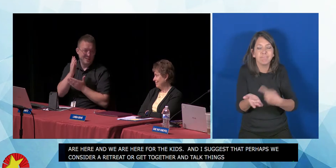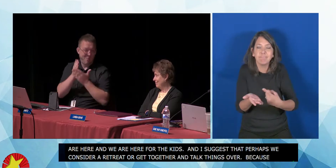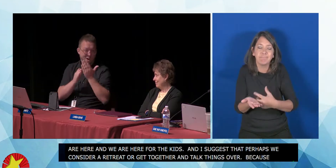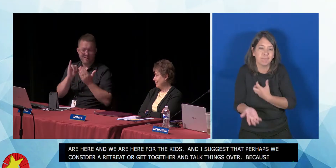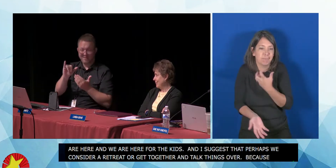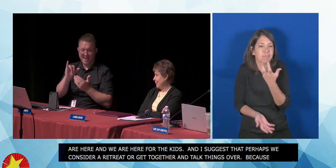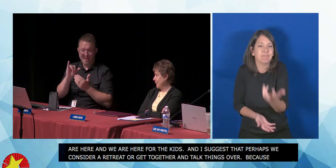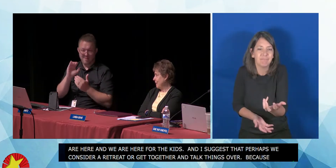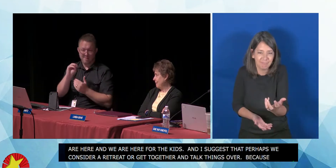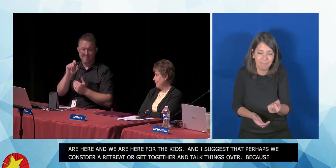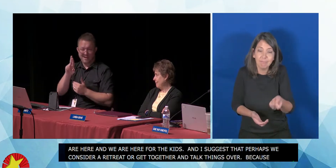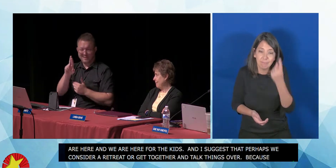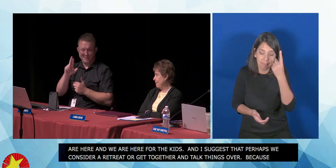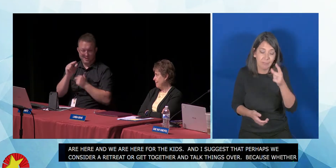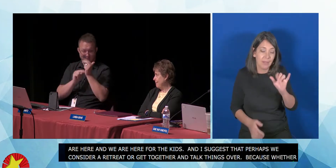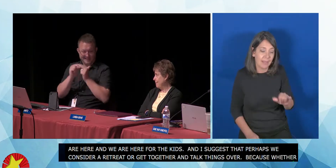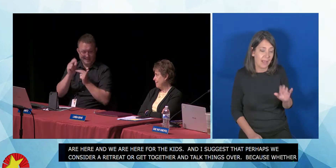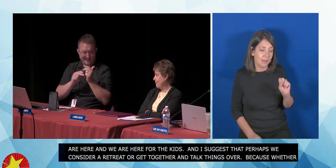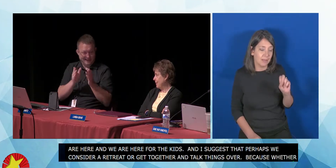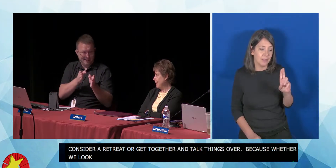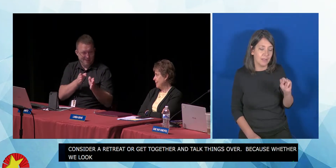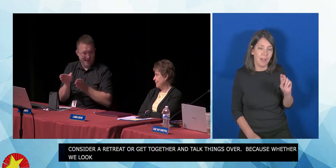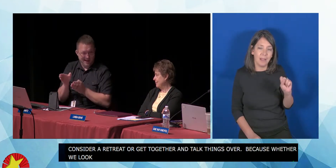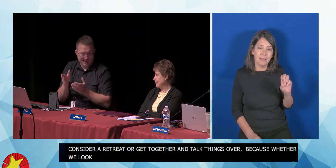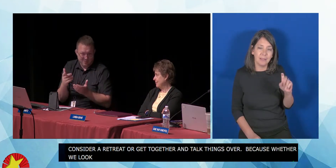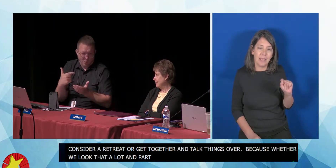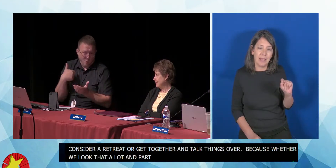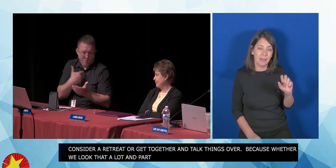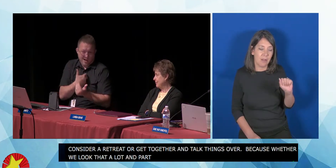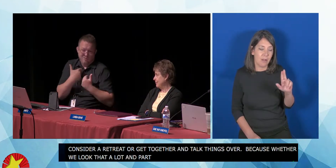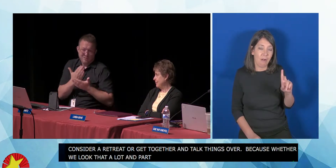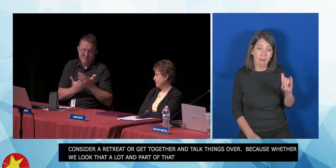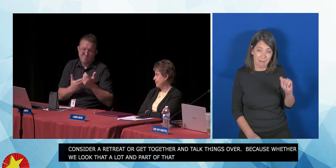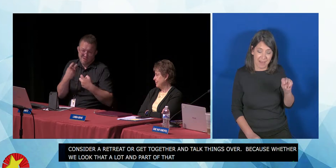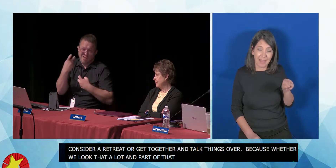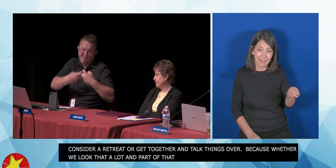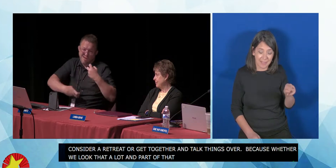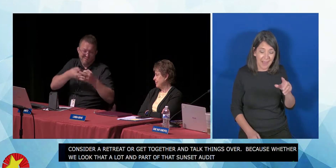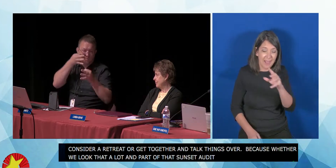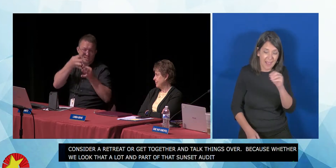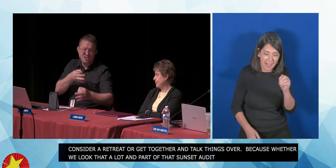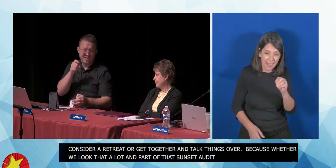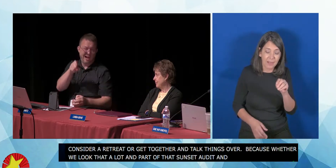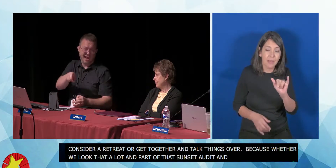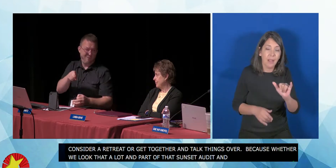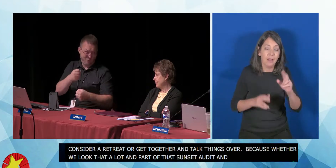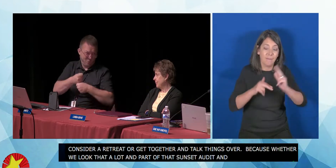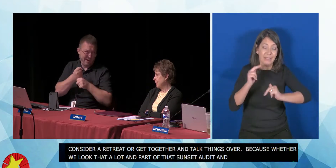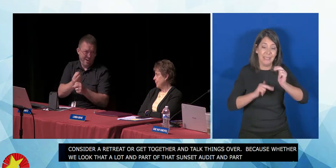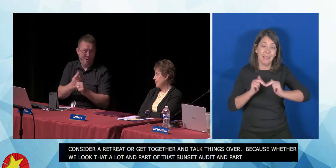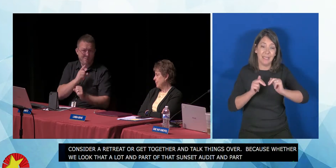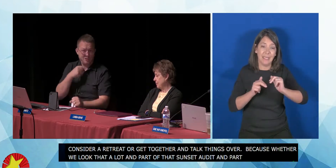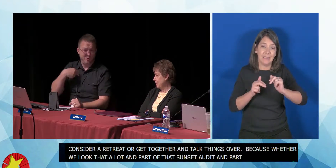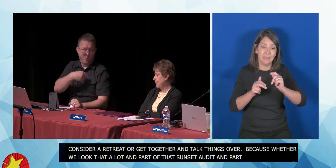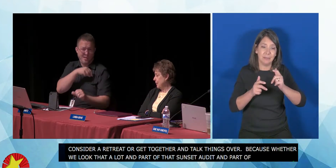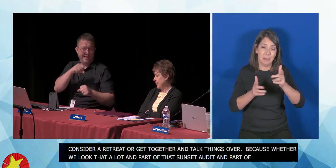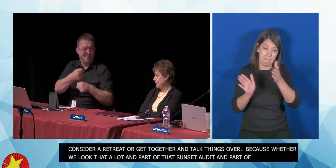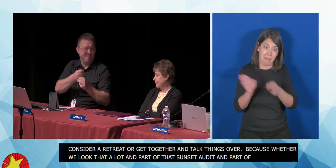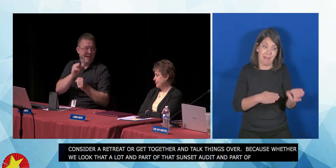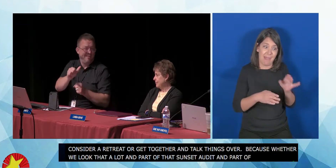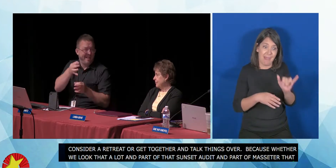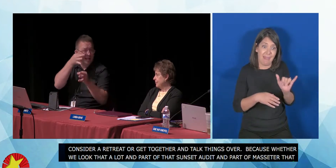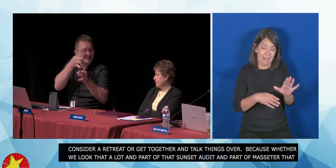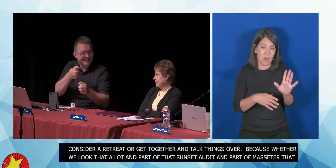that sunset audit and part of the master facilities plan will require some tough